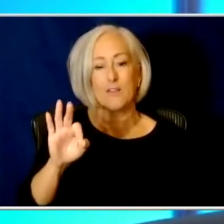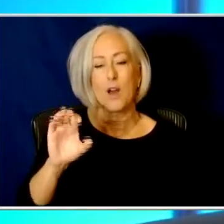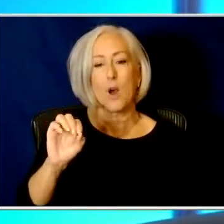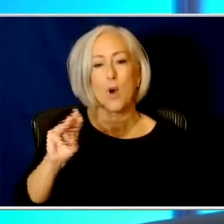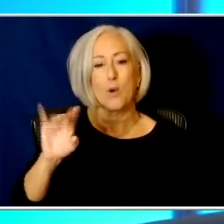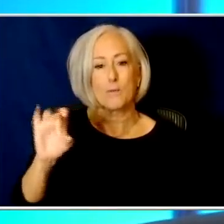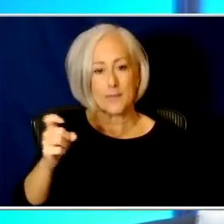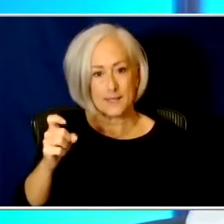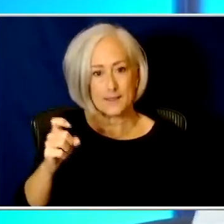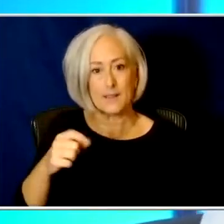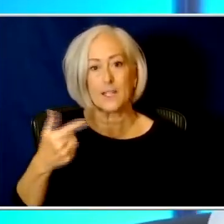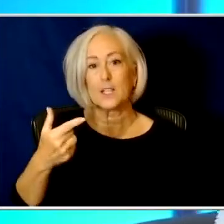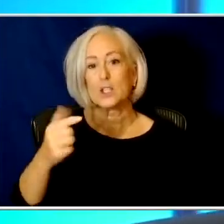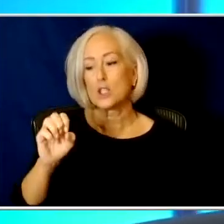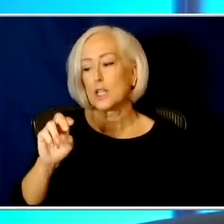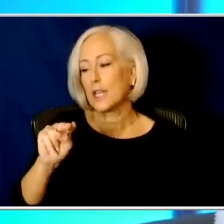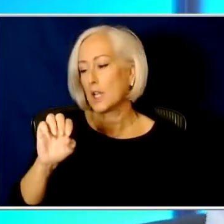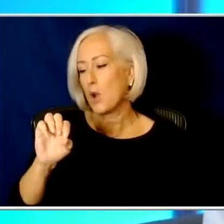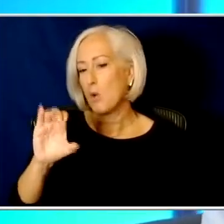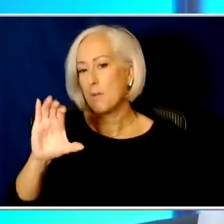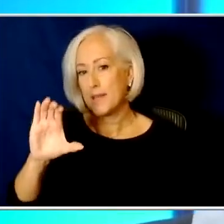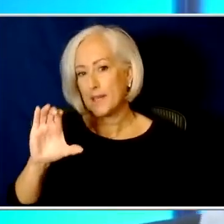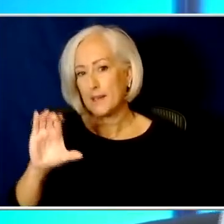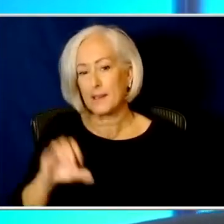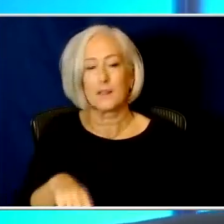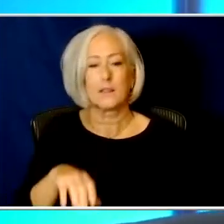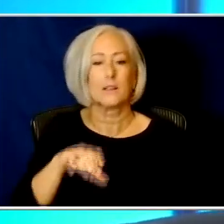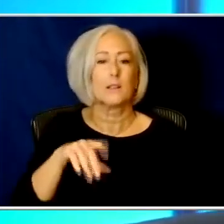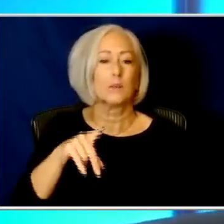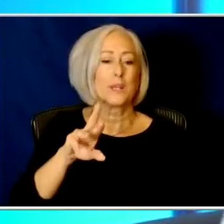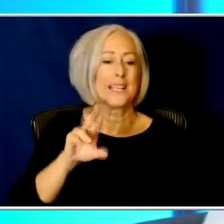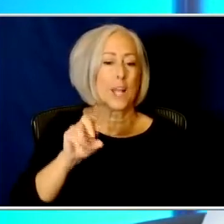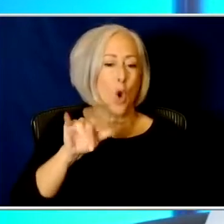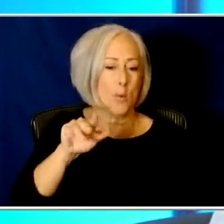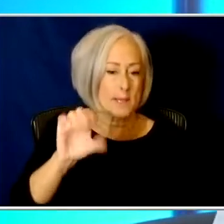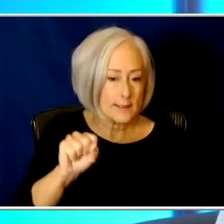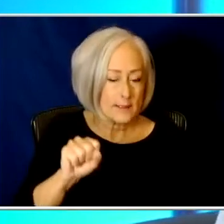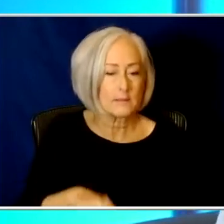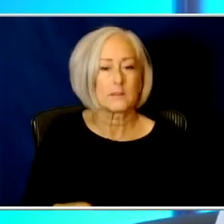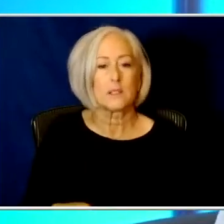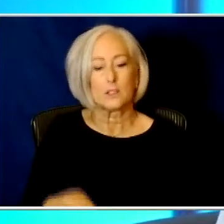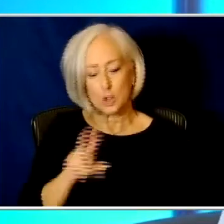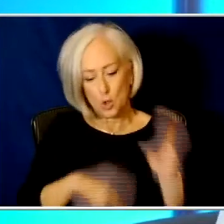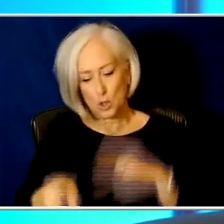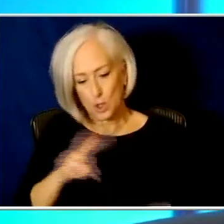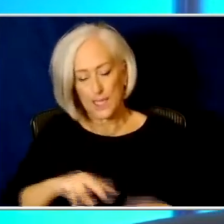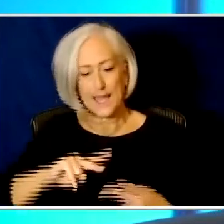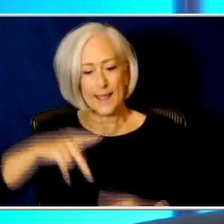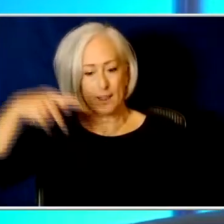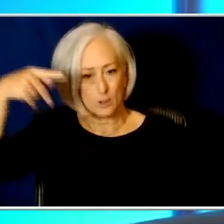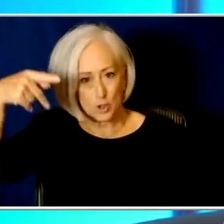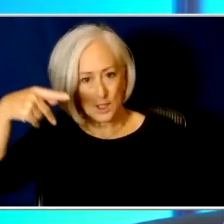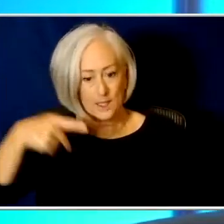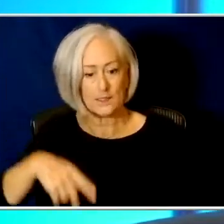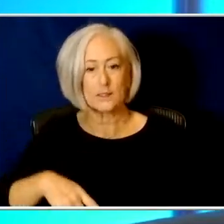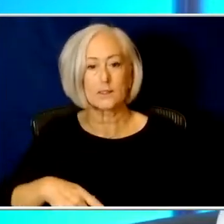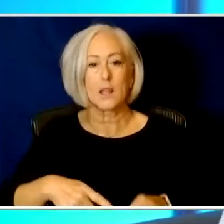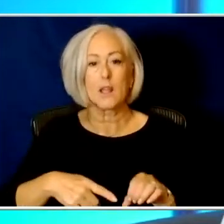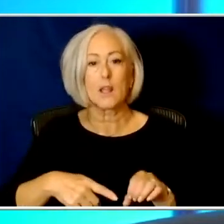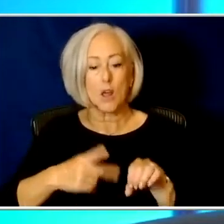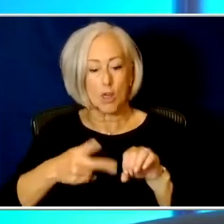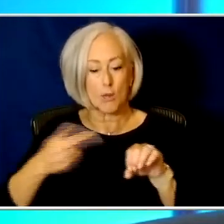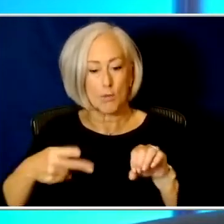fibrosis, if you have certain genotypes, there's some incredibly effective therapy now. Man, what do you see coming? Are we going to be able to repair the